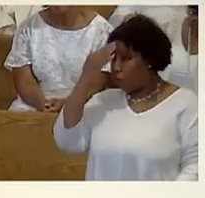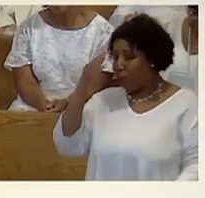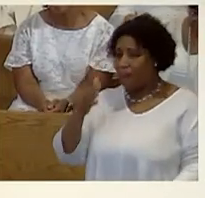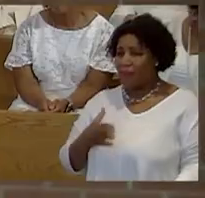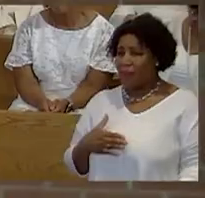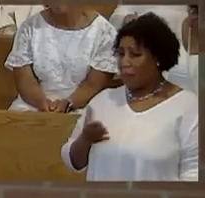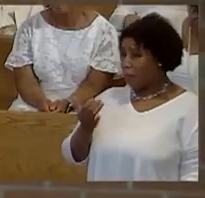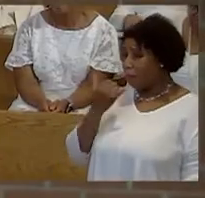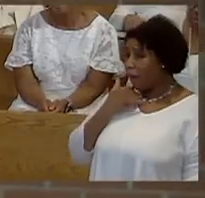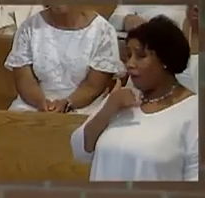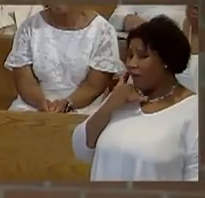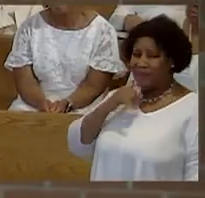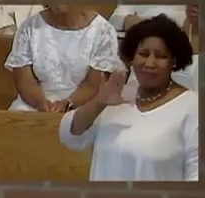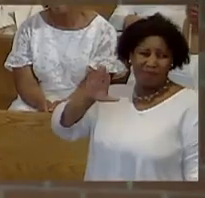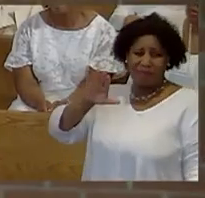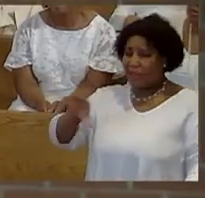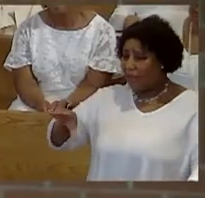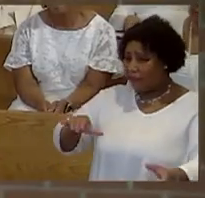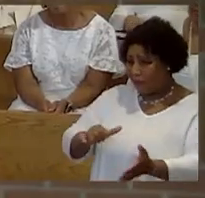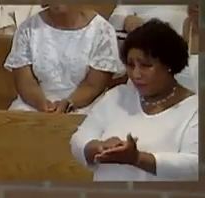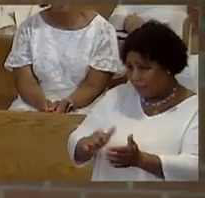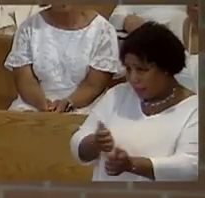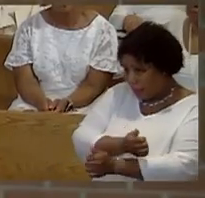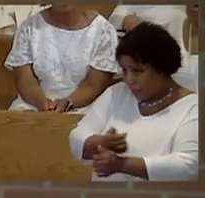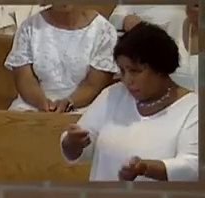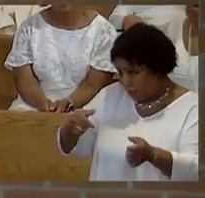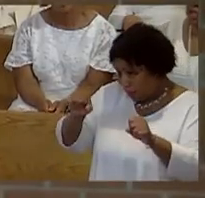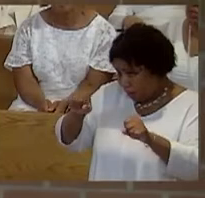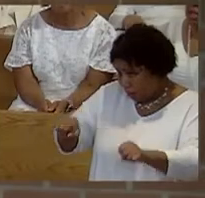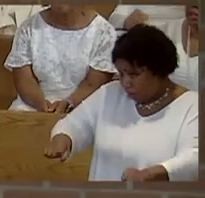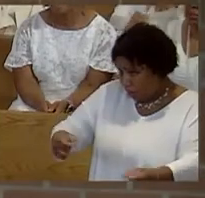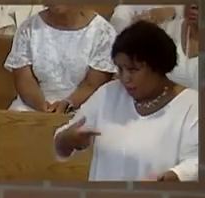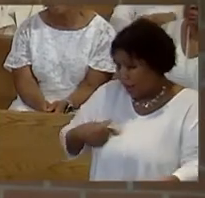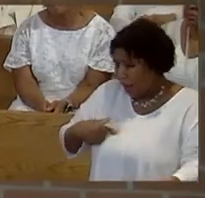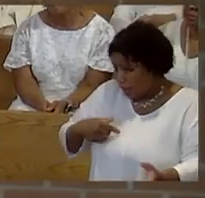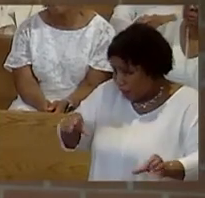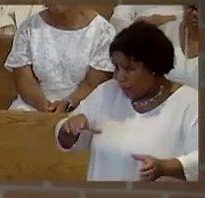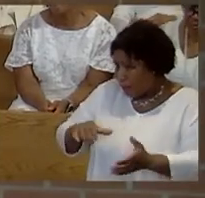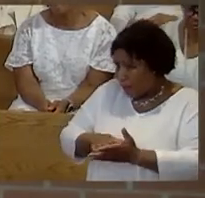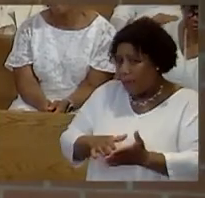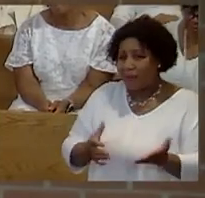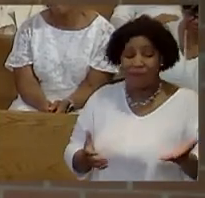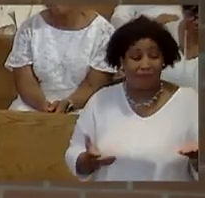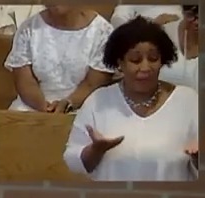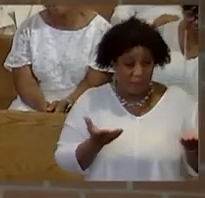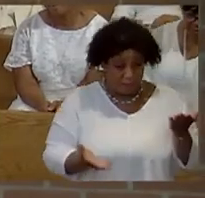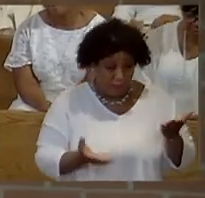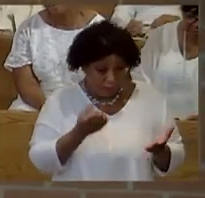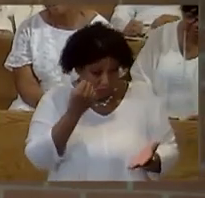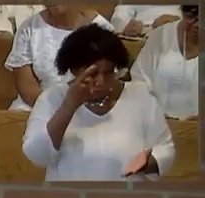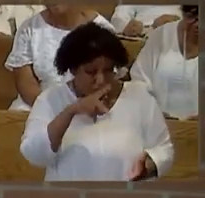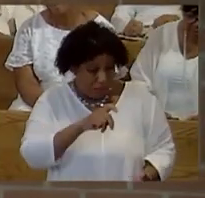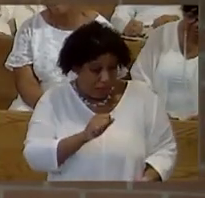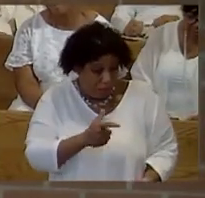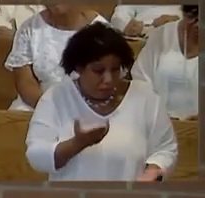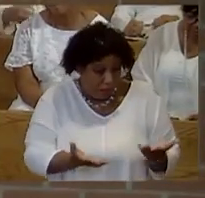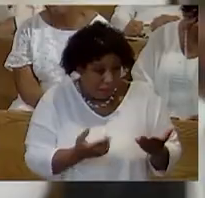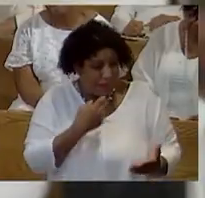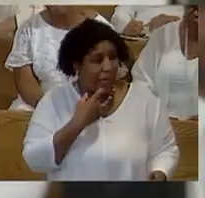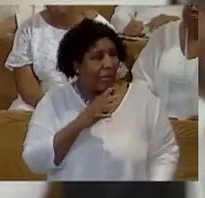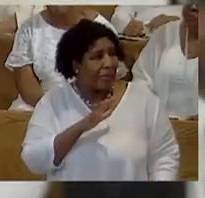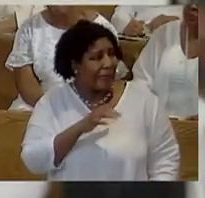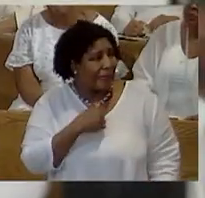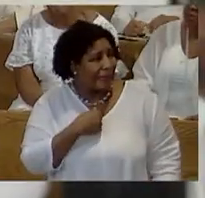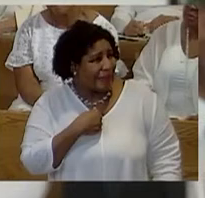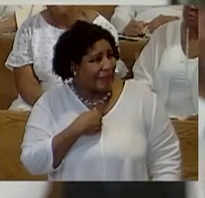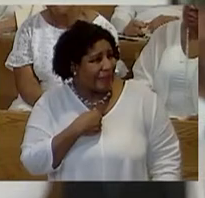I did that and everything else I could do. And some of you might could relate to Paul because you say, Reverend, I